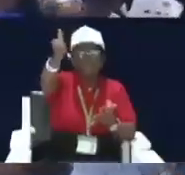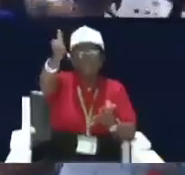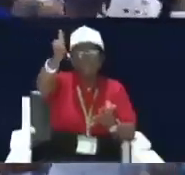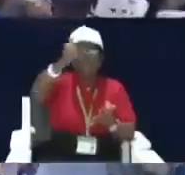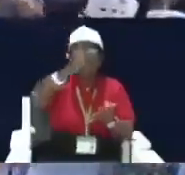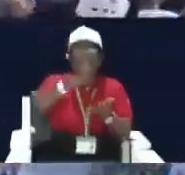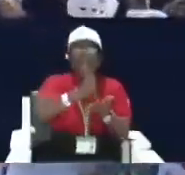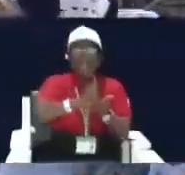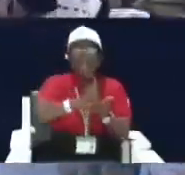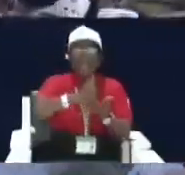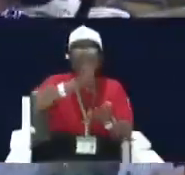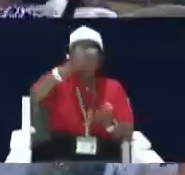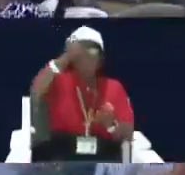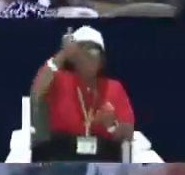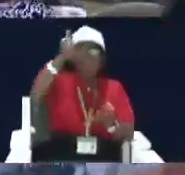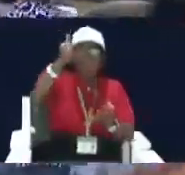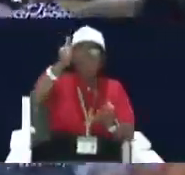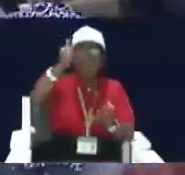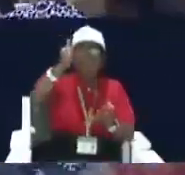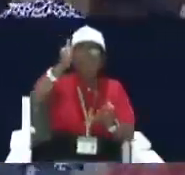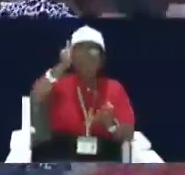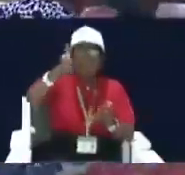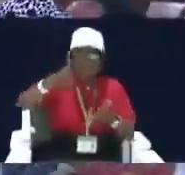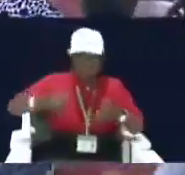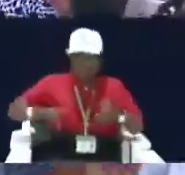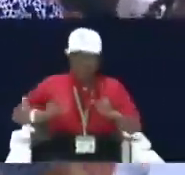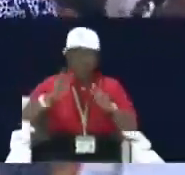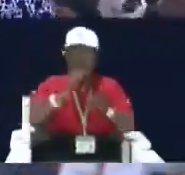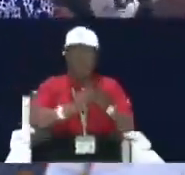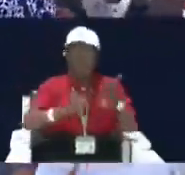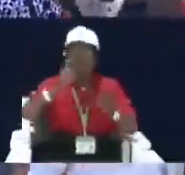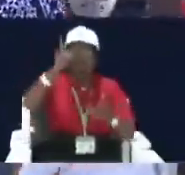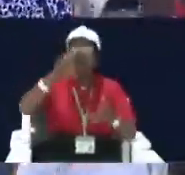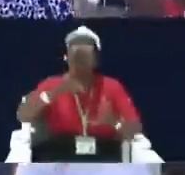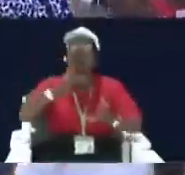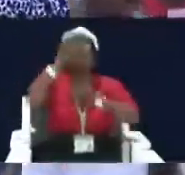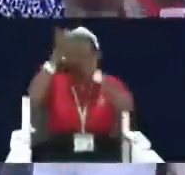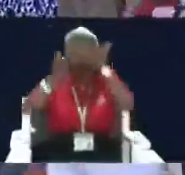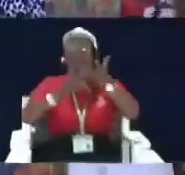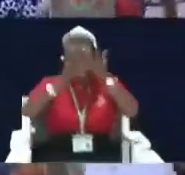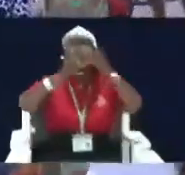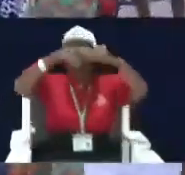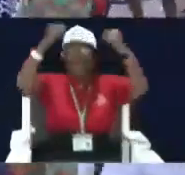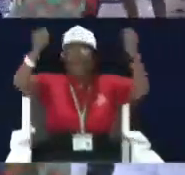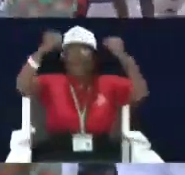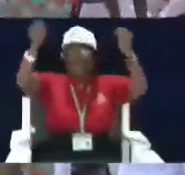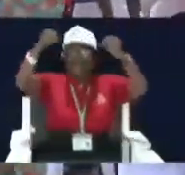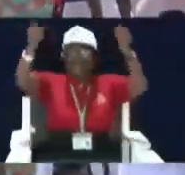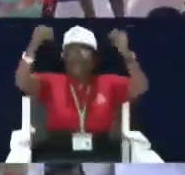Amen. Well, let someone shout hallelujah.